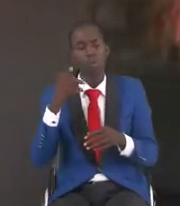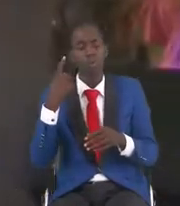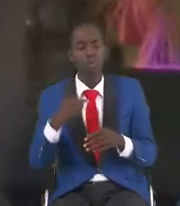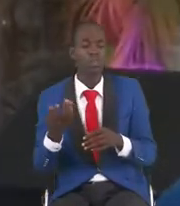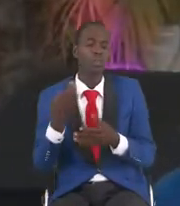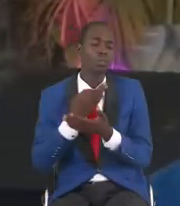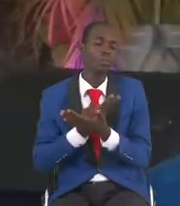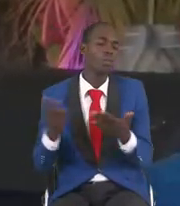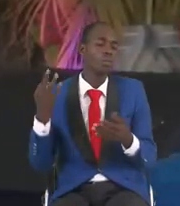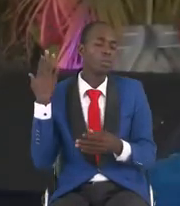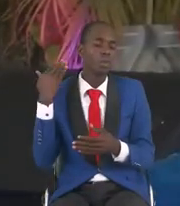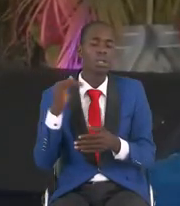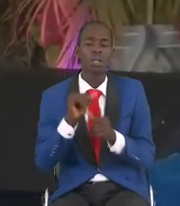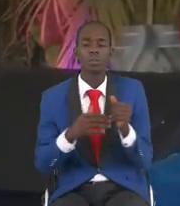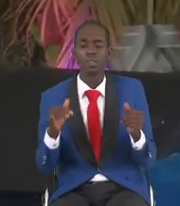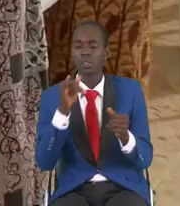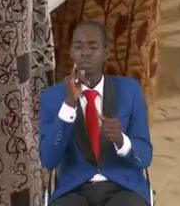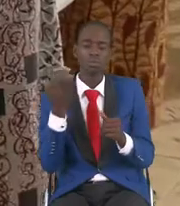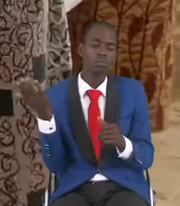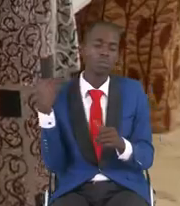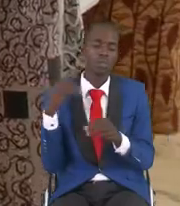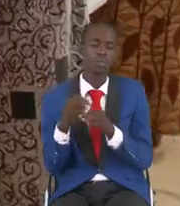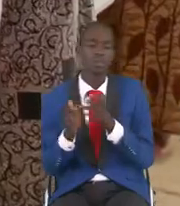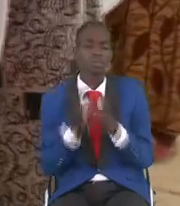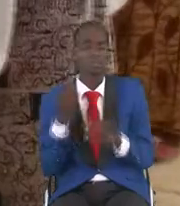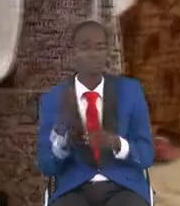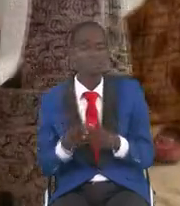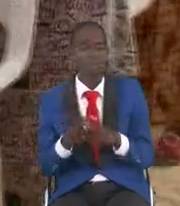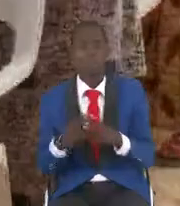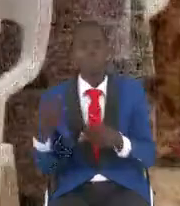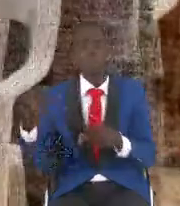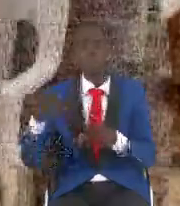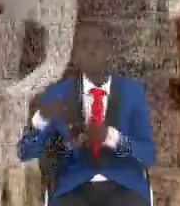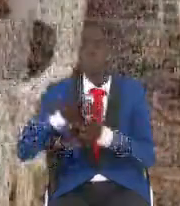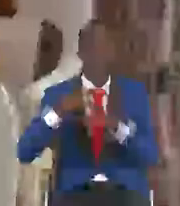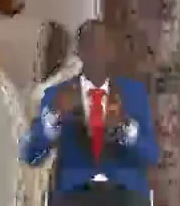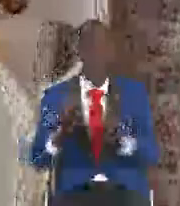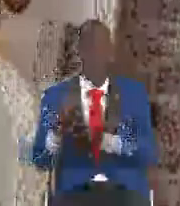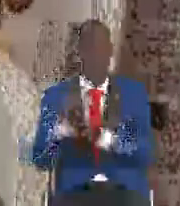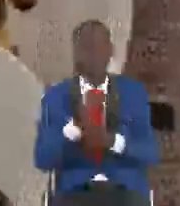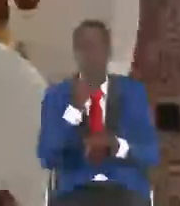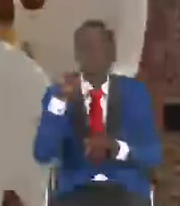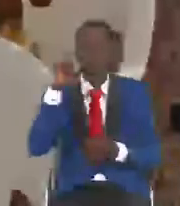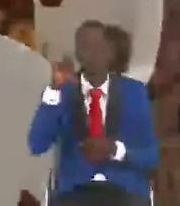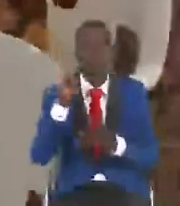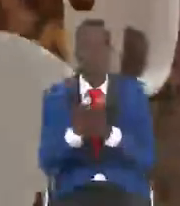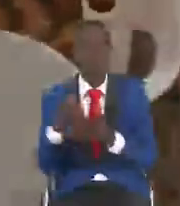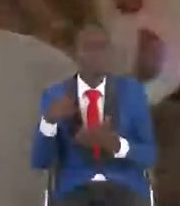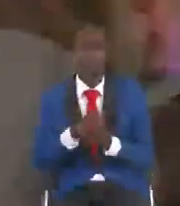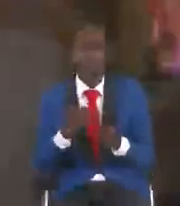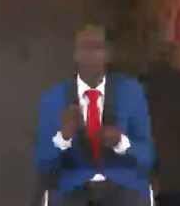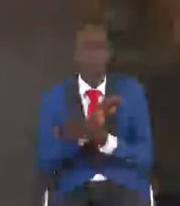past, everything is gone. Master, careth not thou that will perish? You will not